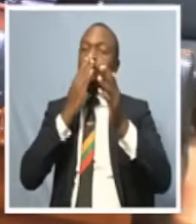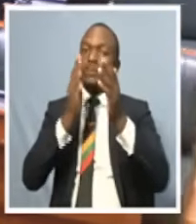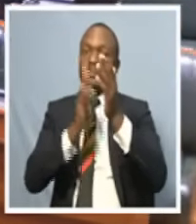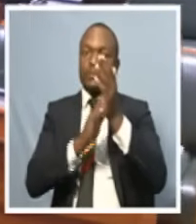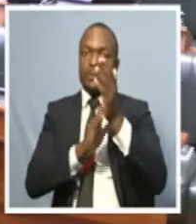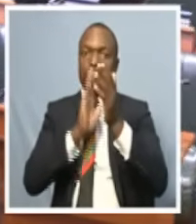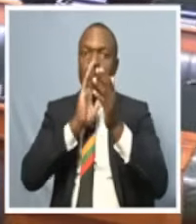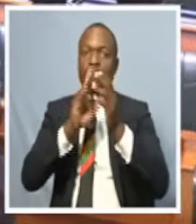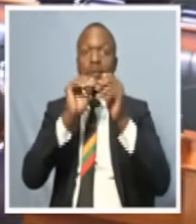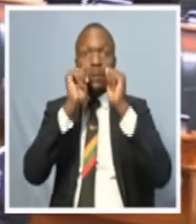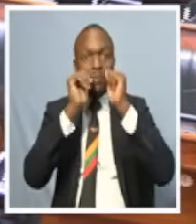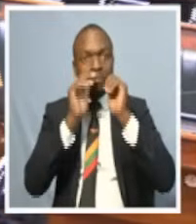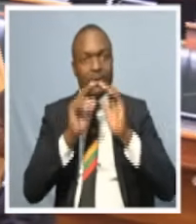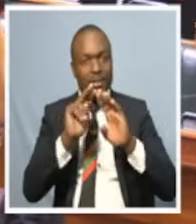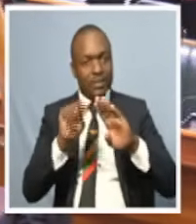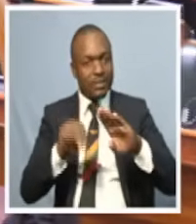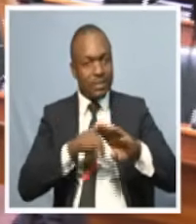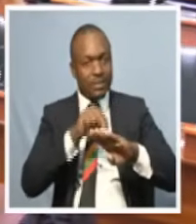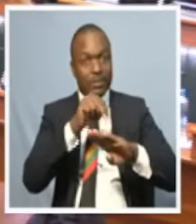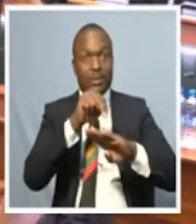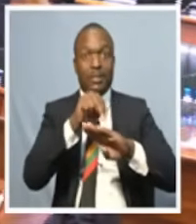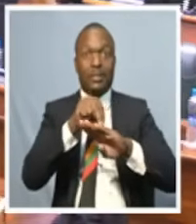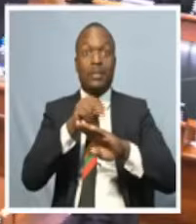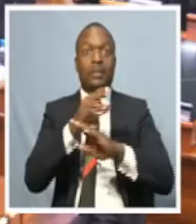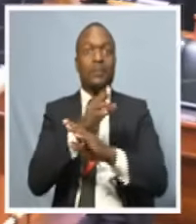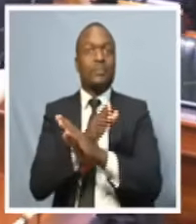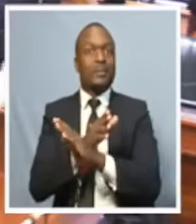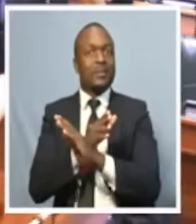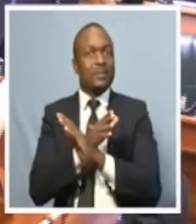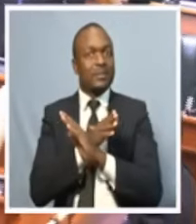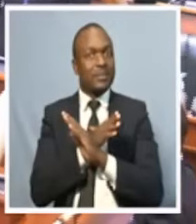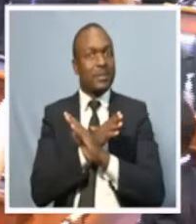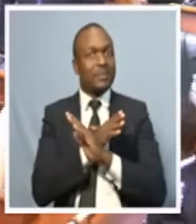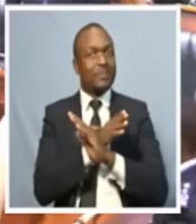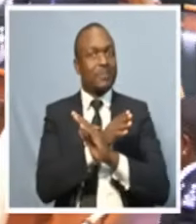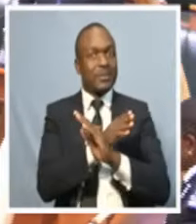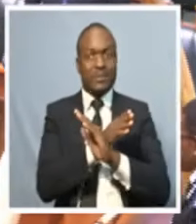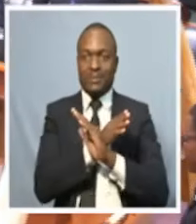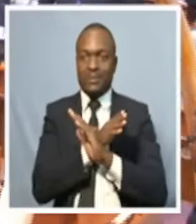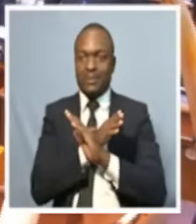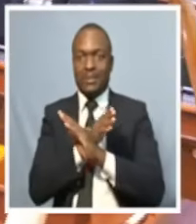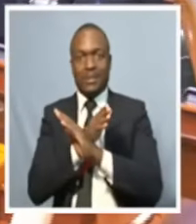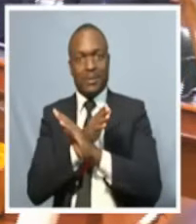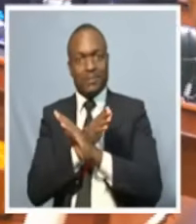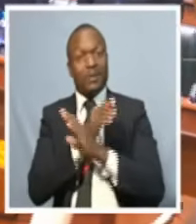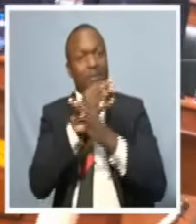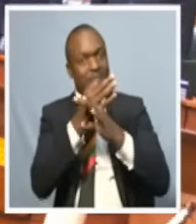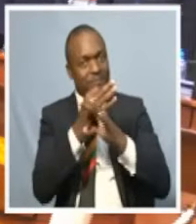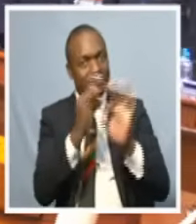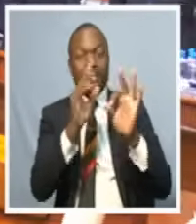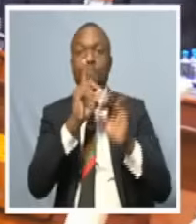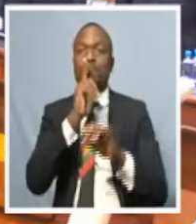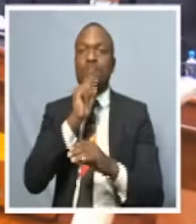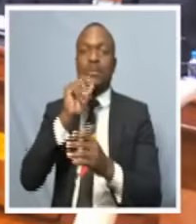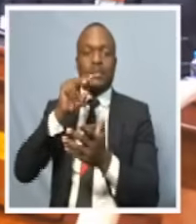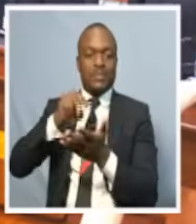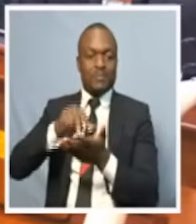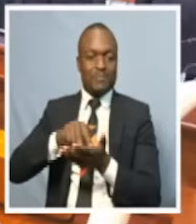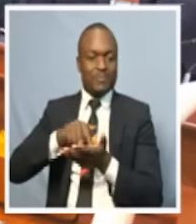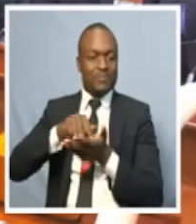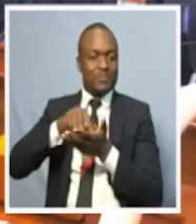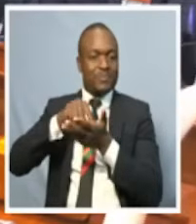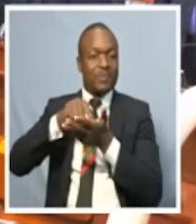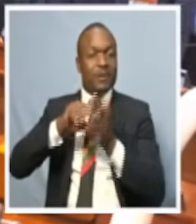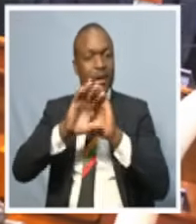praise be, bless our great Zambia, Zambia, Zambia. Green and